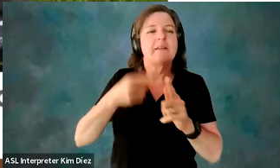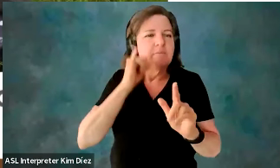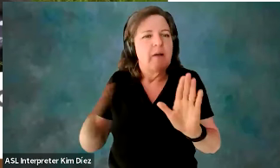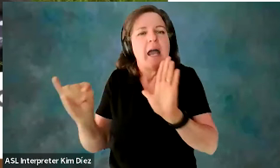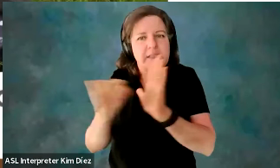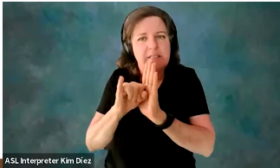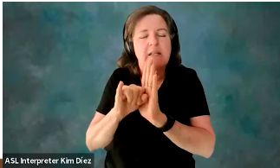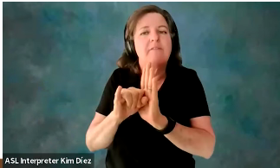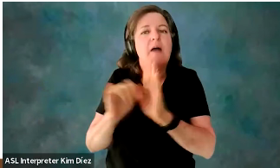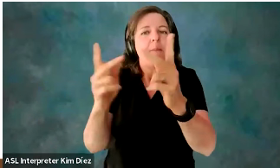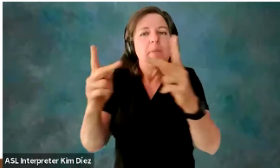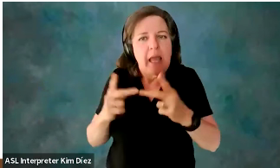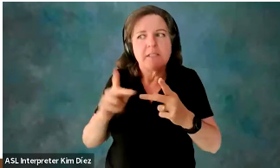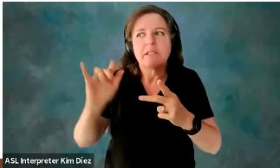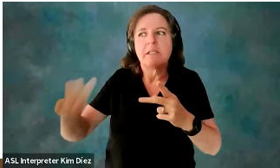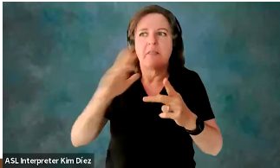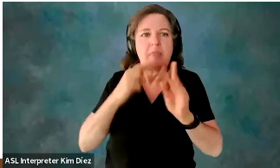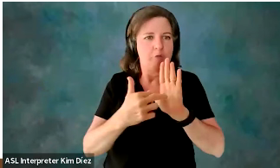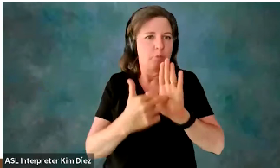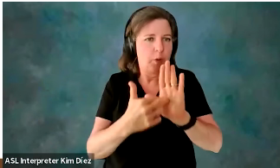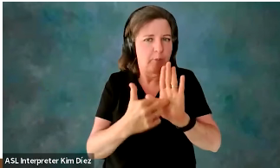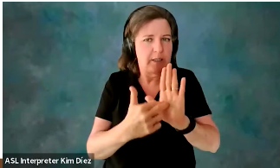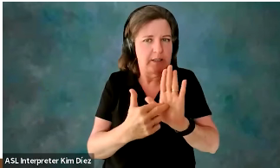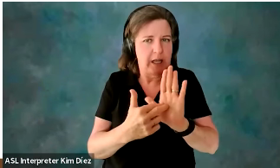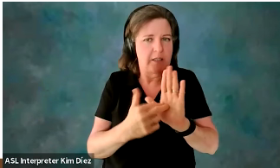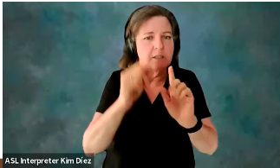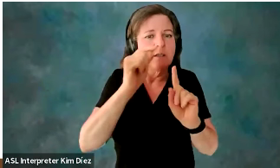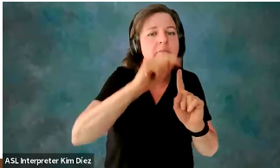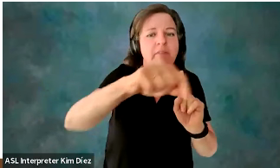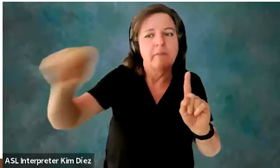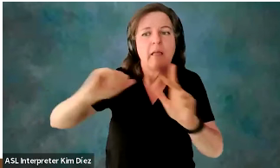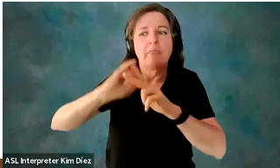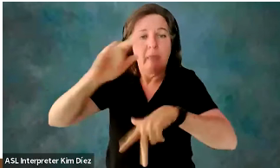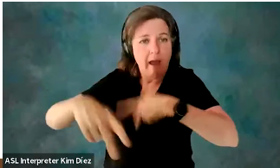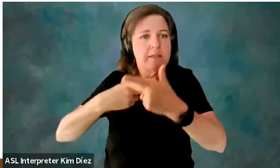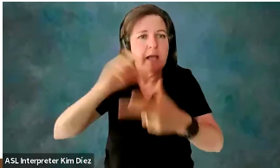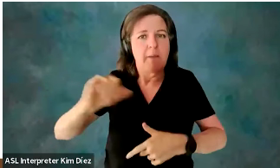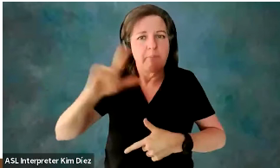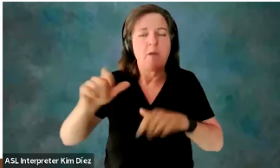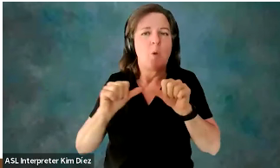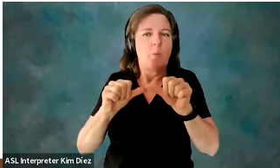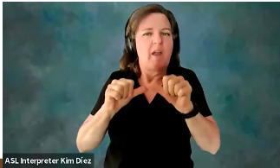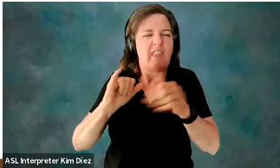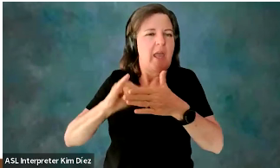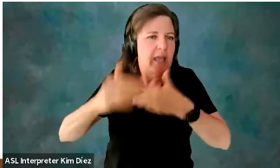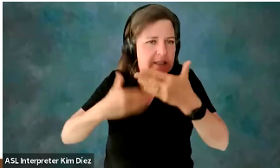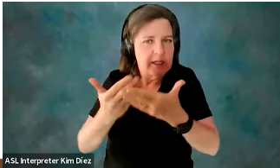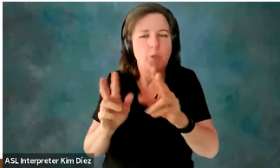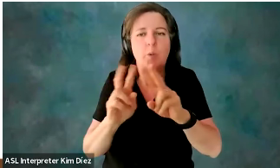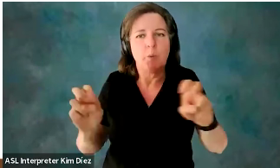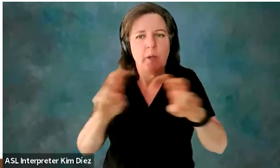identifying representative areas or to continue the process where we have lab